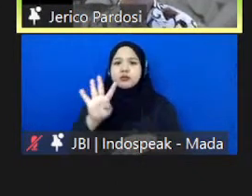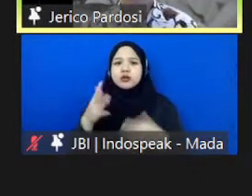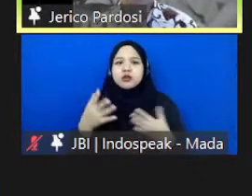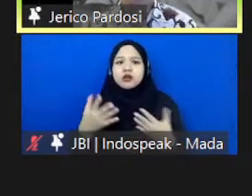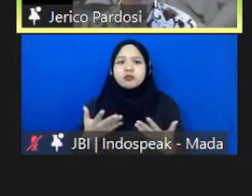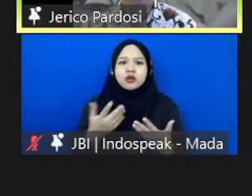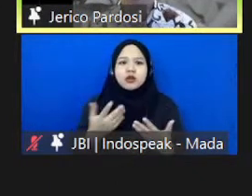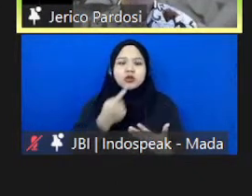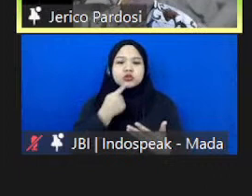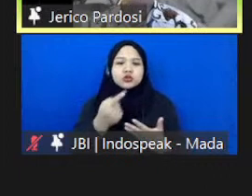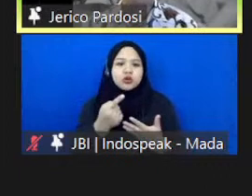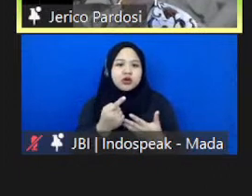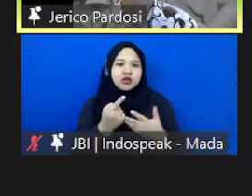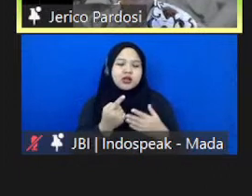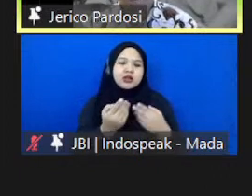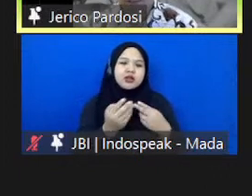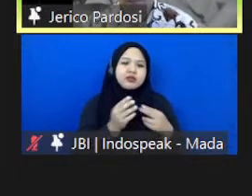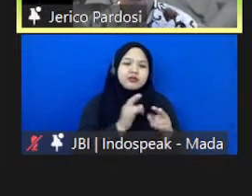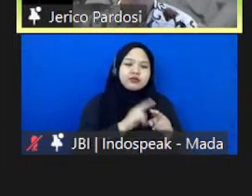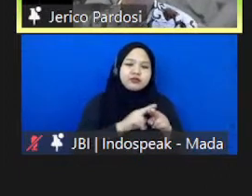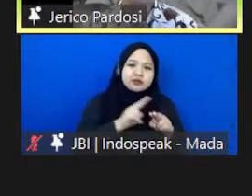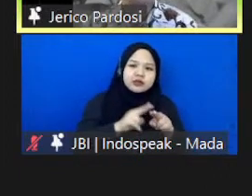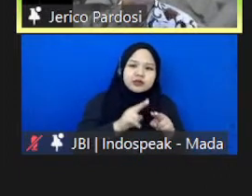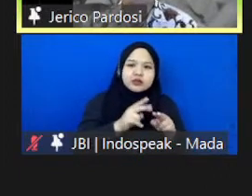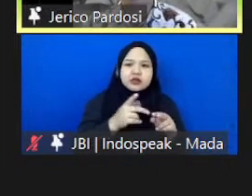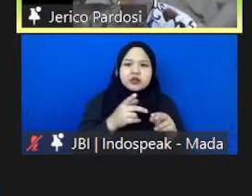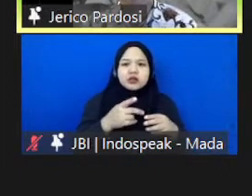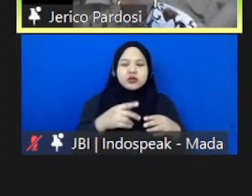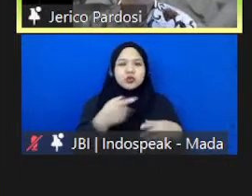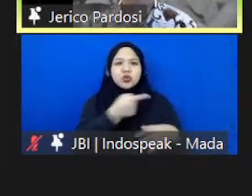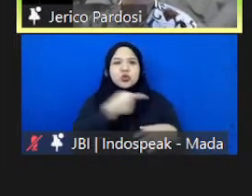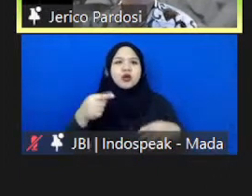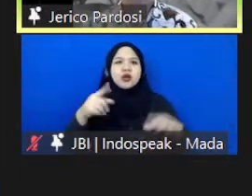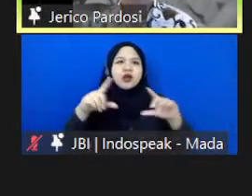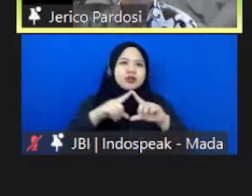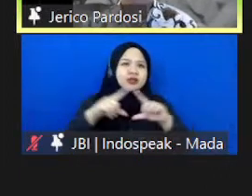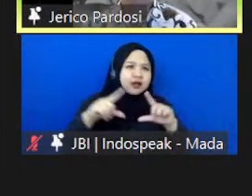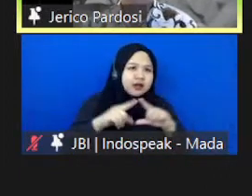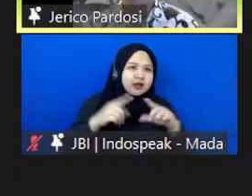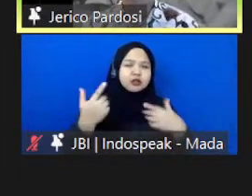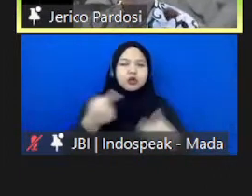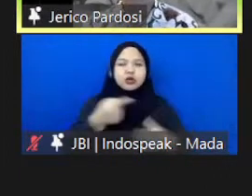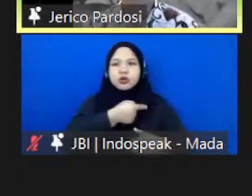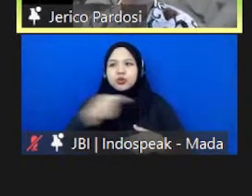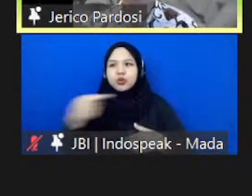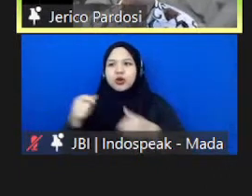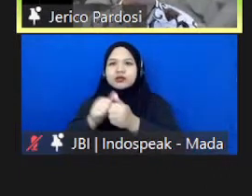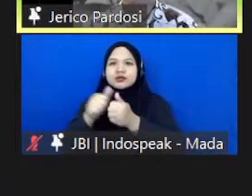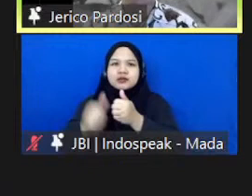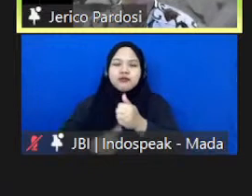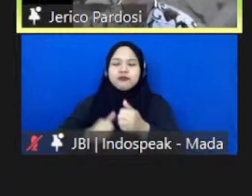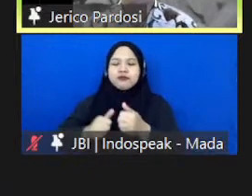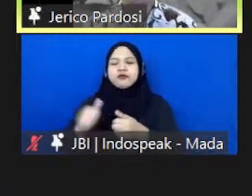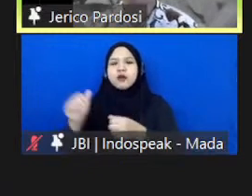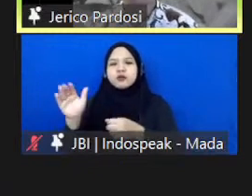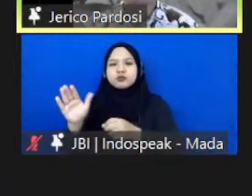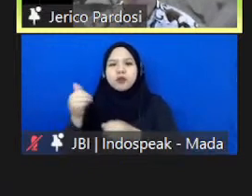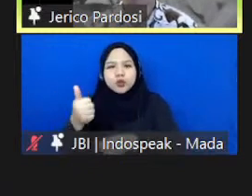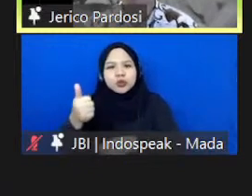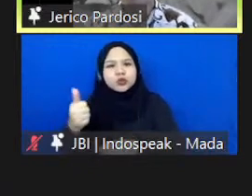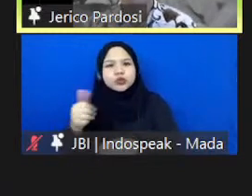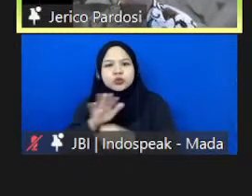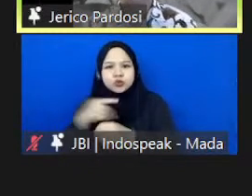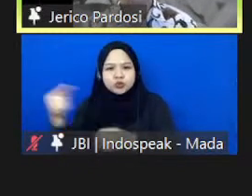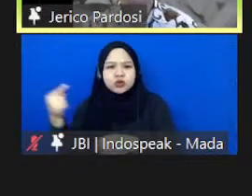care, or which means it's about the lack of supplies, inadequate health staff competence. And you can see there's a